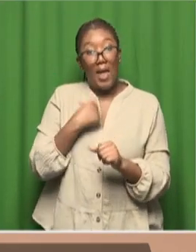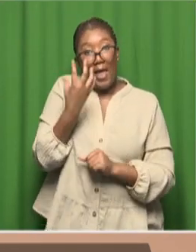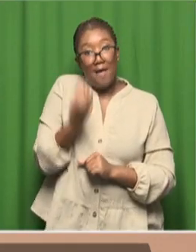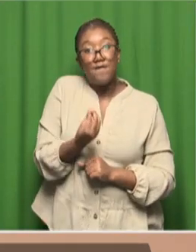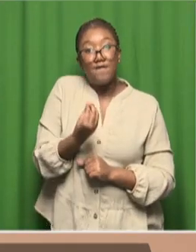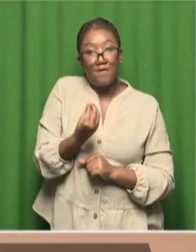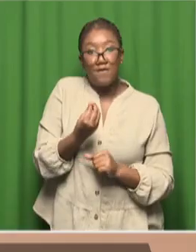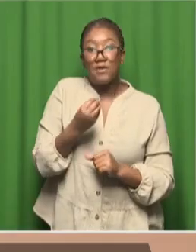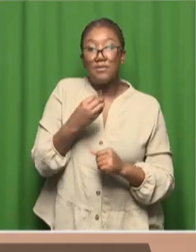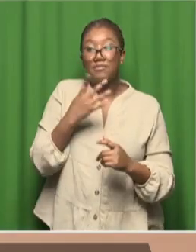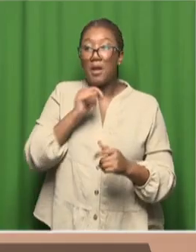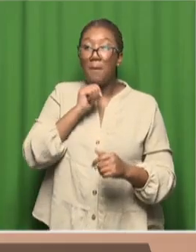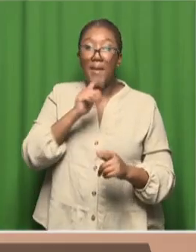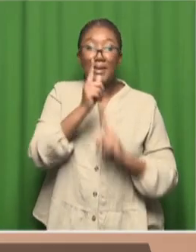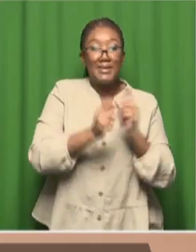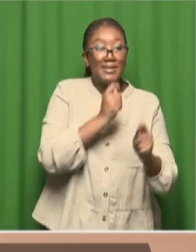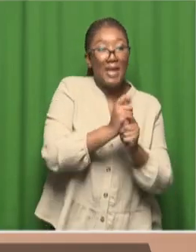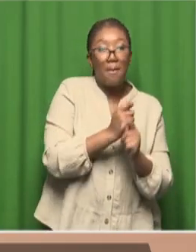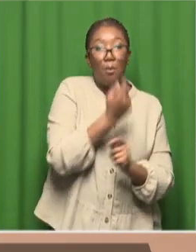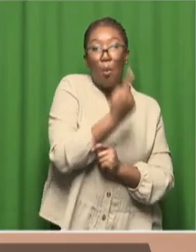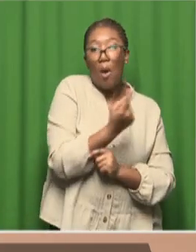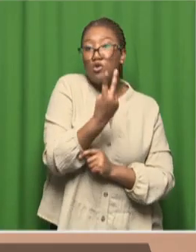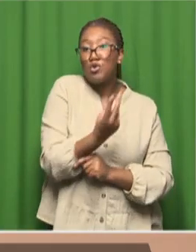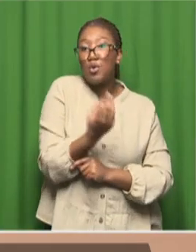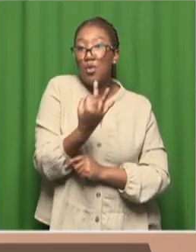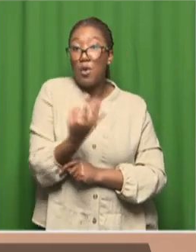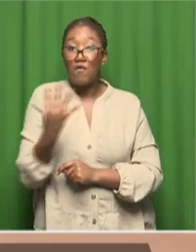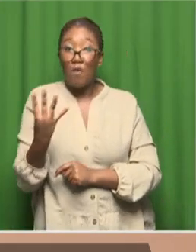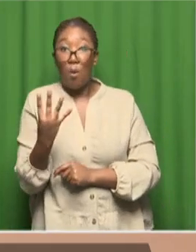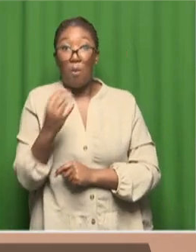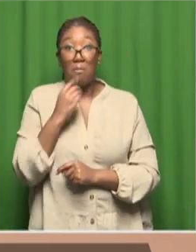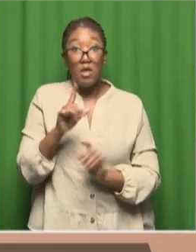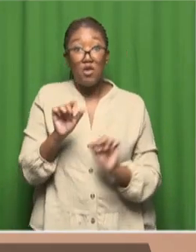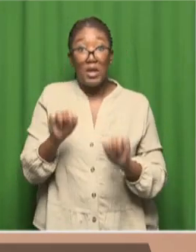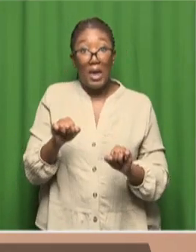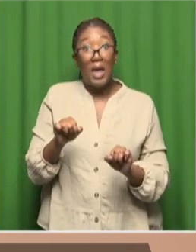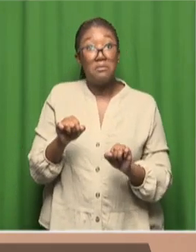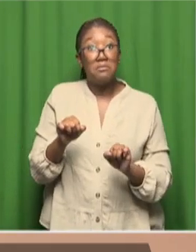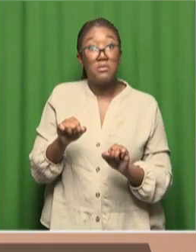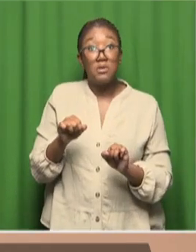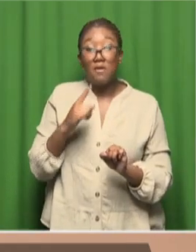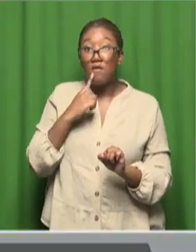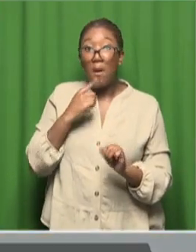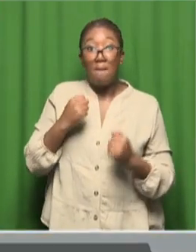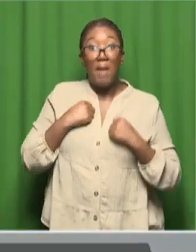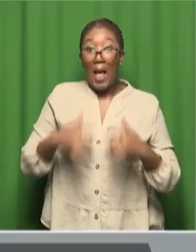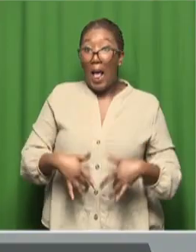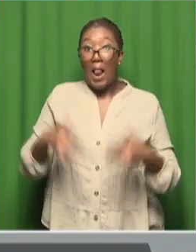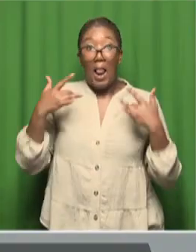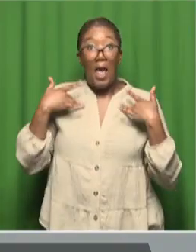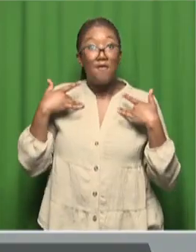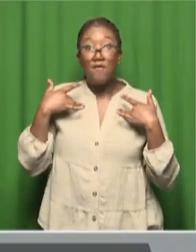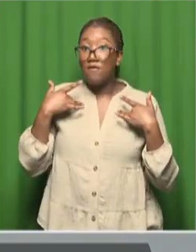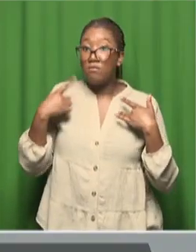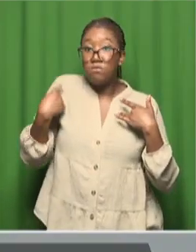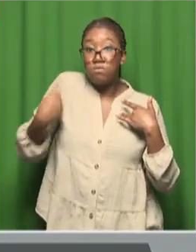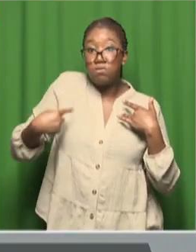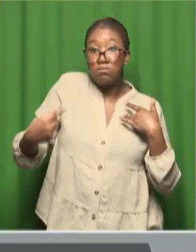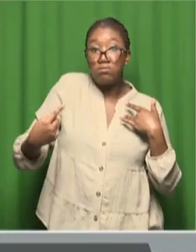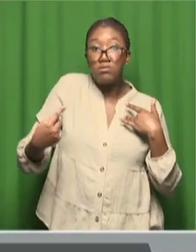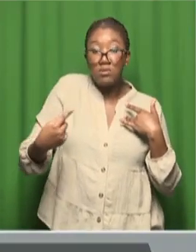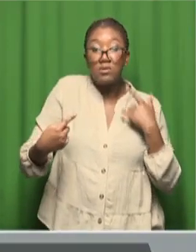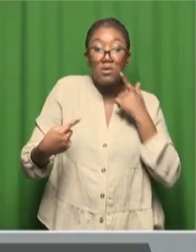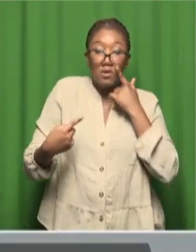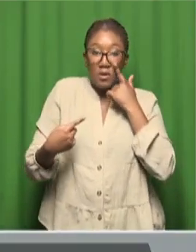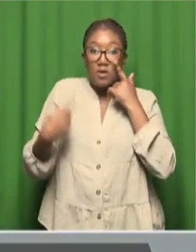it be 1, 2, 3, or 4, can you ever get rid of it, or is that something that you have for life? So type 1 diabetes, no, because your